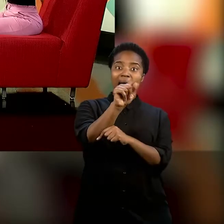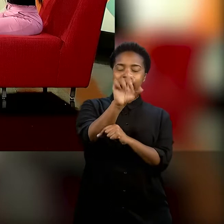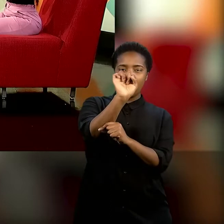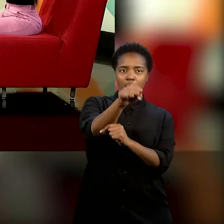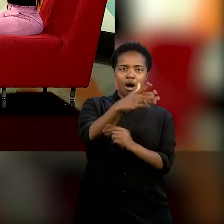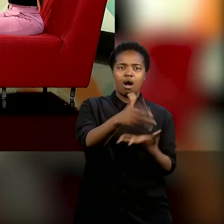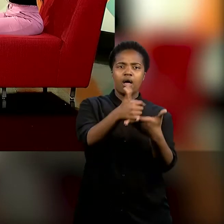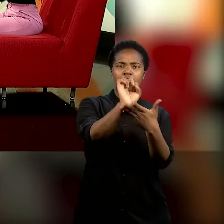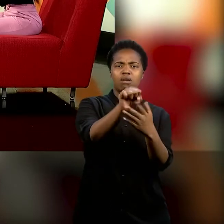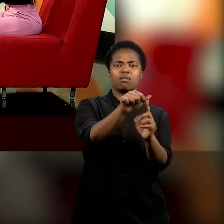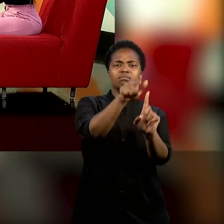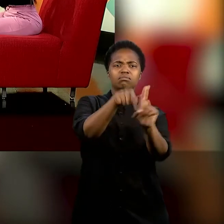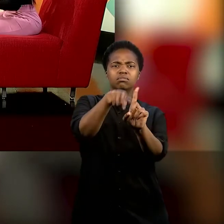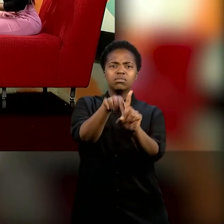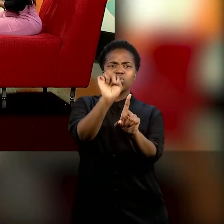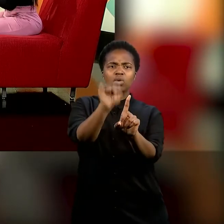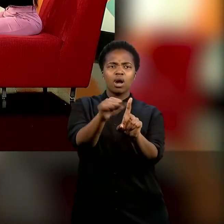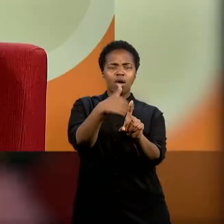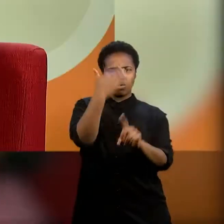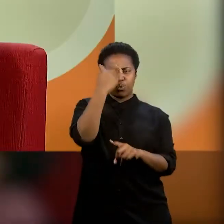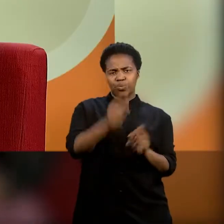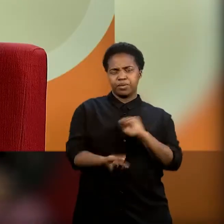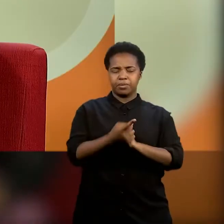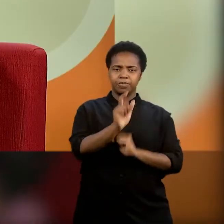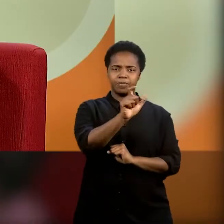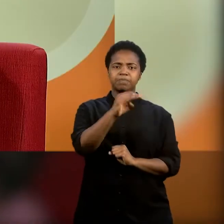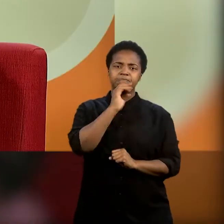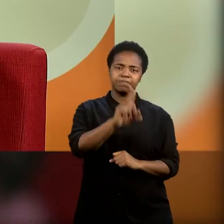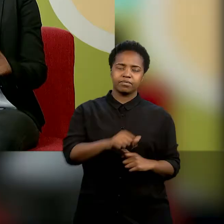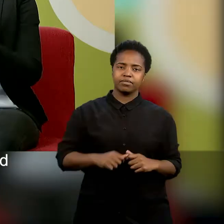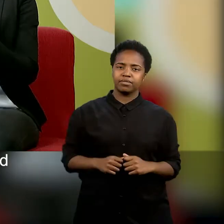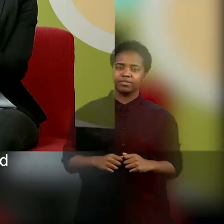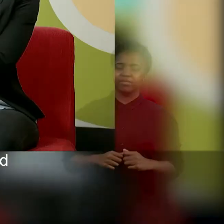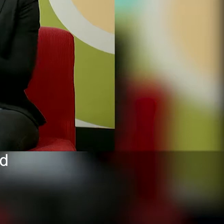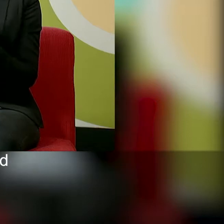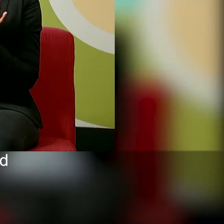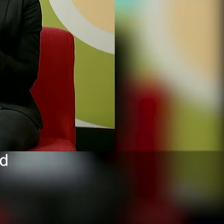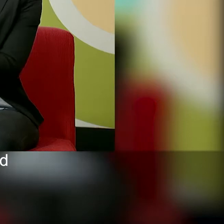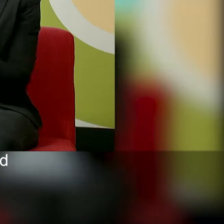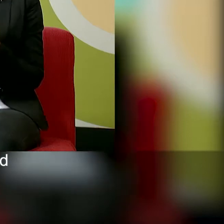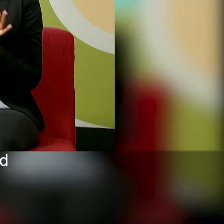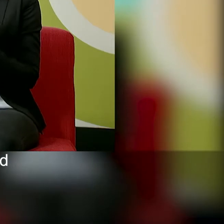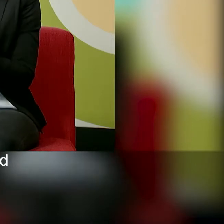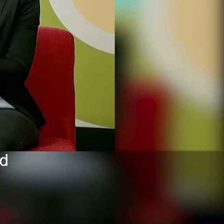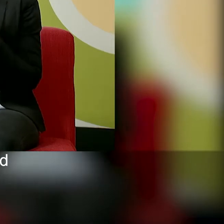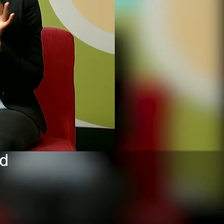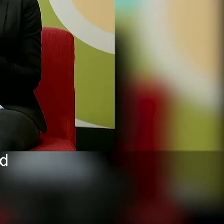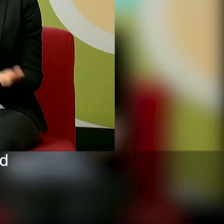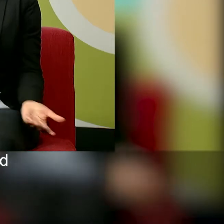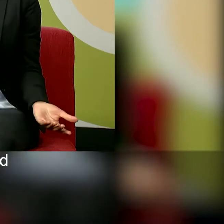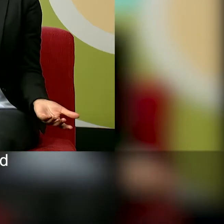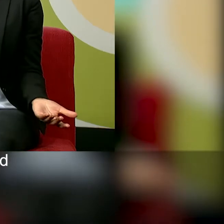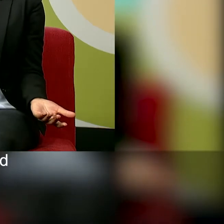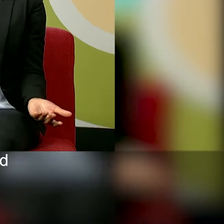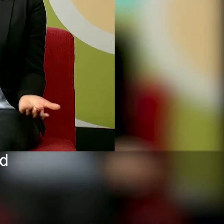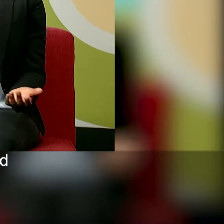will be able to assist that person to know what certain words mean. Hona le ntho e etsahetseng last year hore SASL